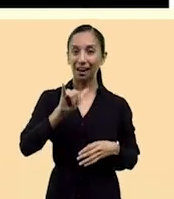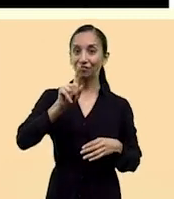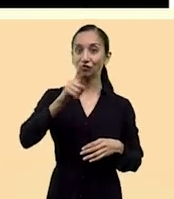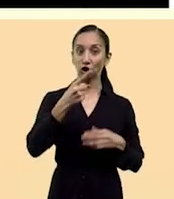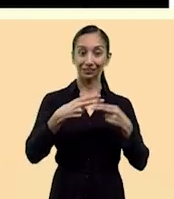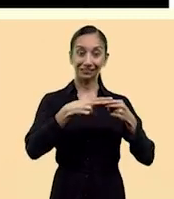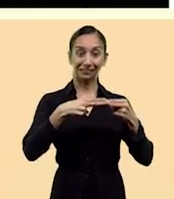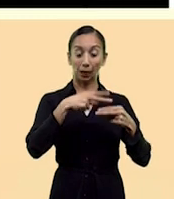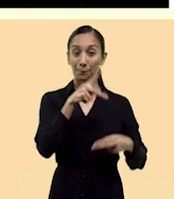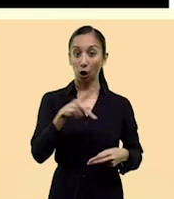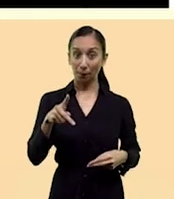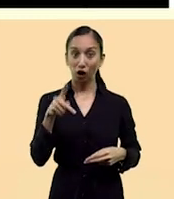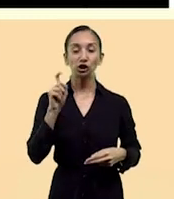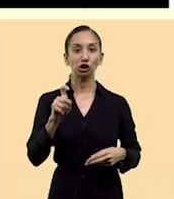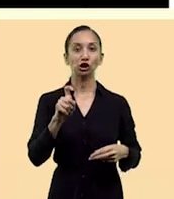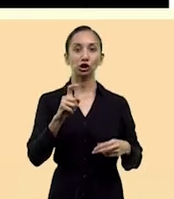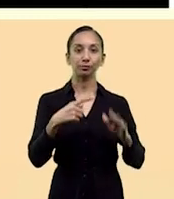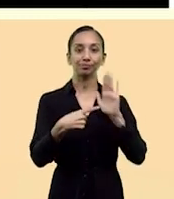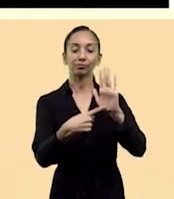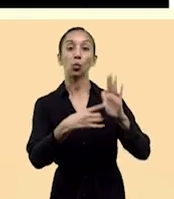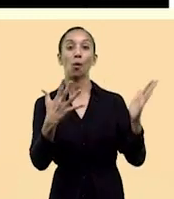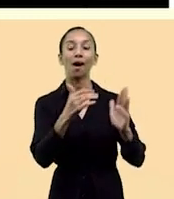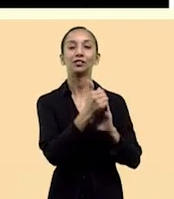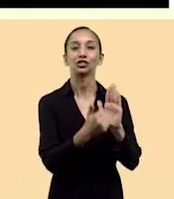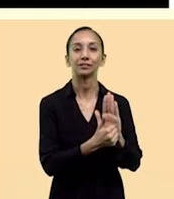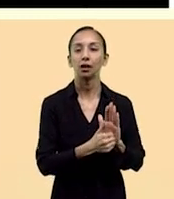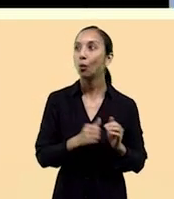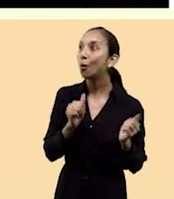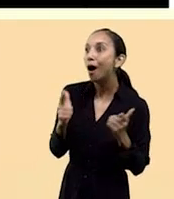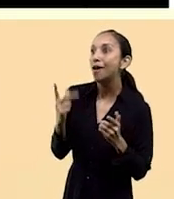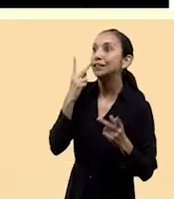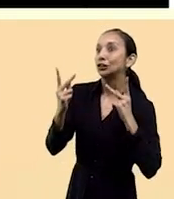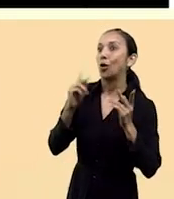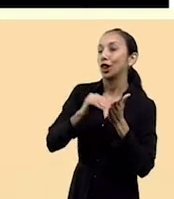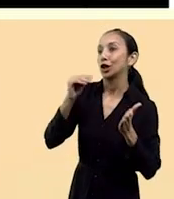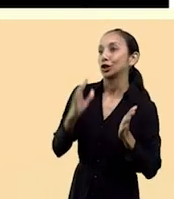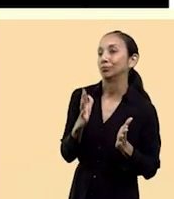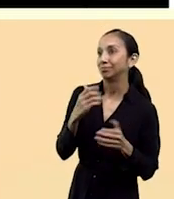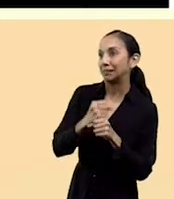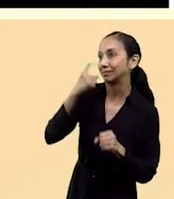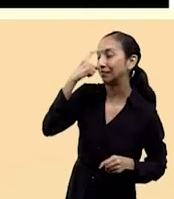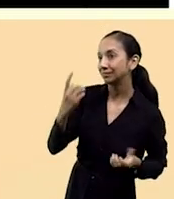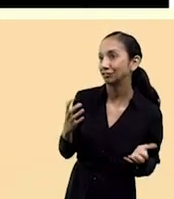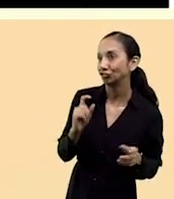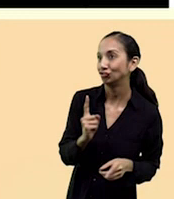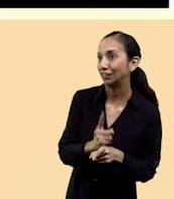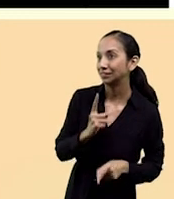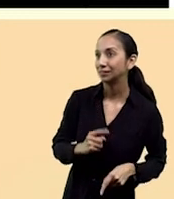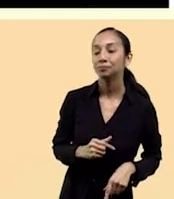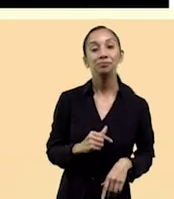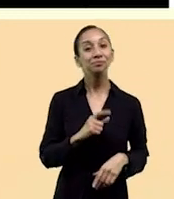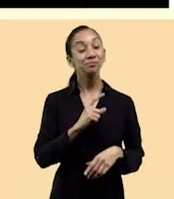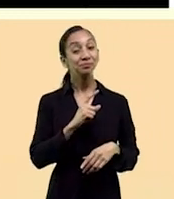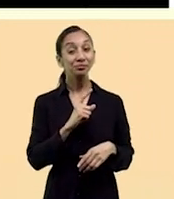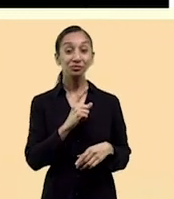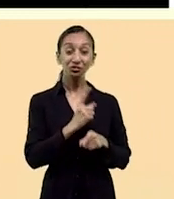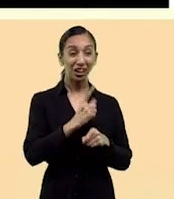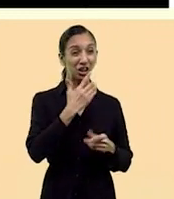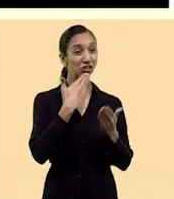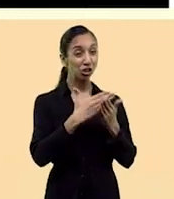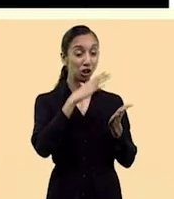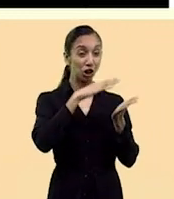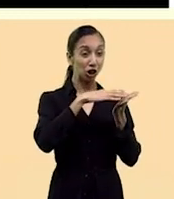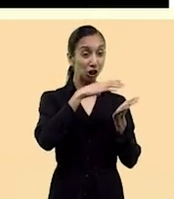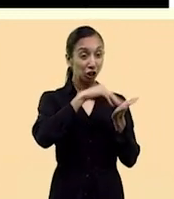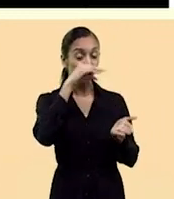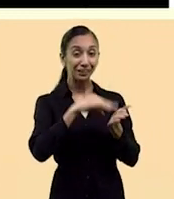that first slide of your PowerPoint should be an agenda. And I thought, well, we're all visual learners, right? So that gives us a prompt and some structure. Okay. Right. So the good learning is